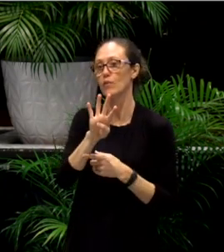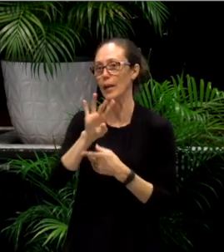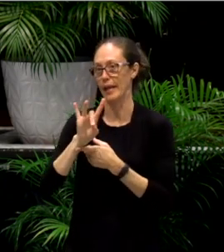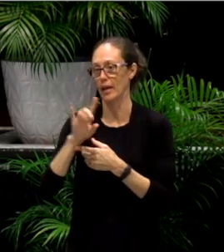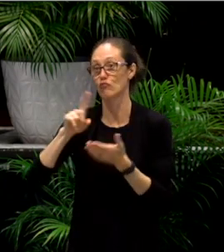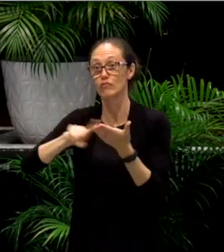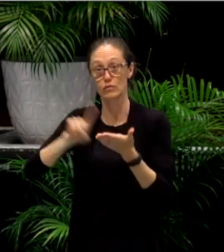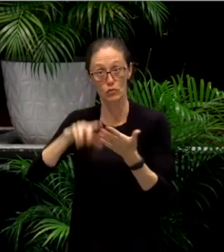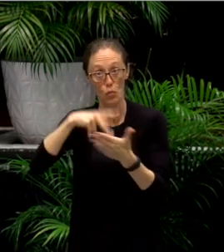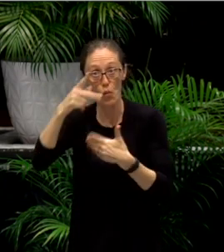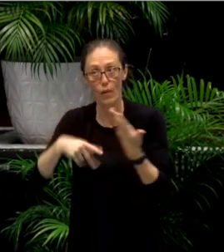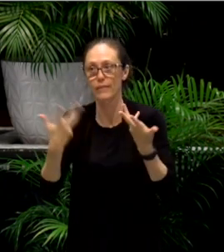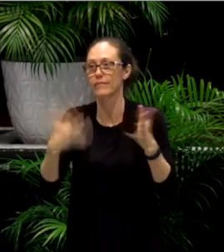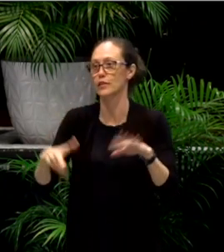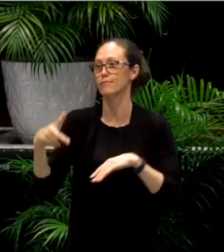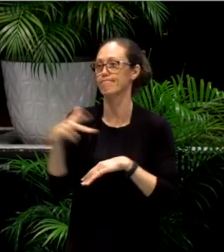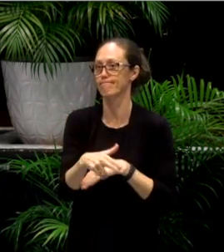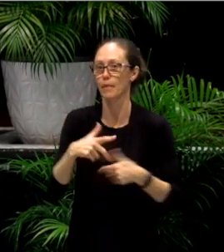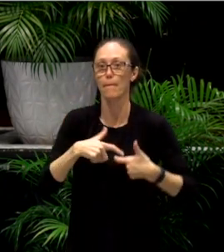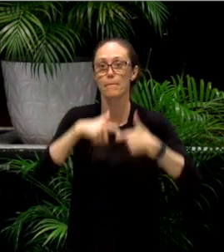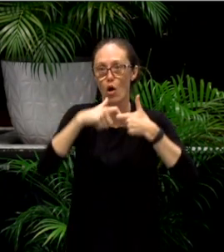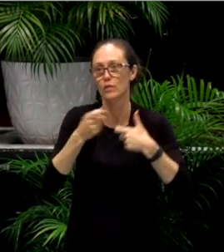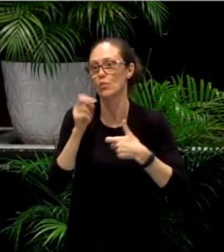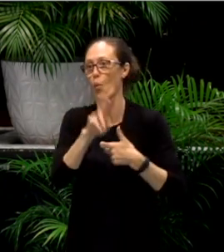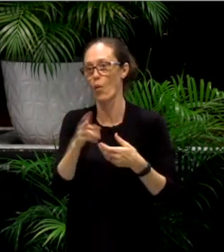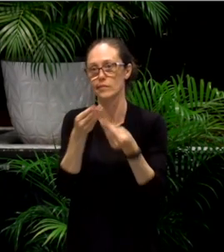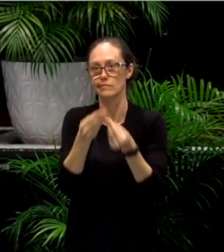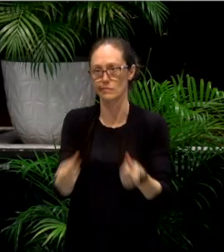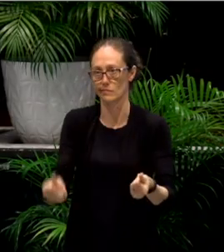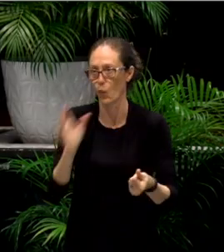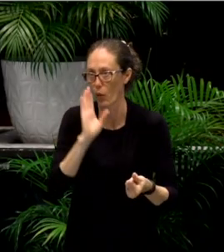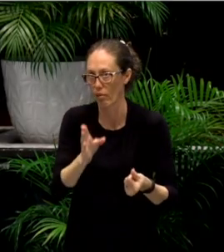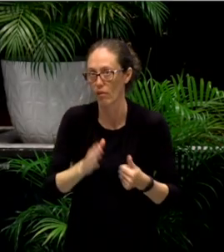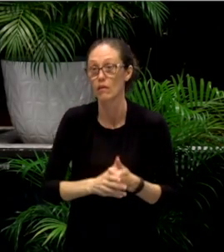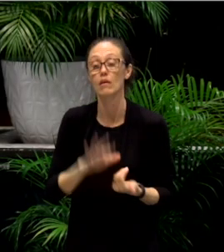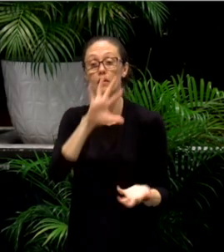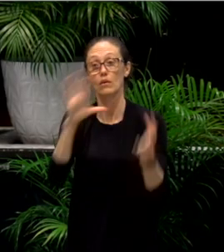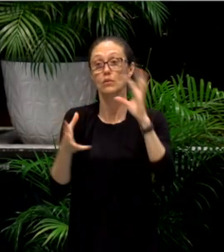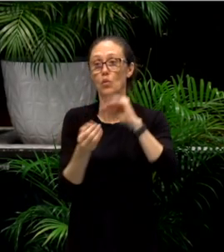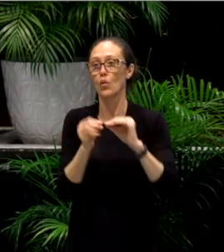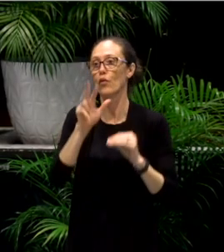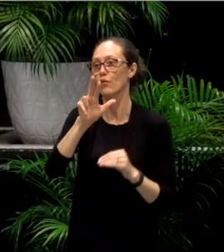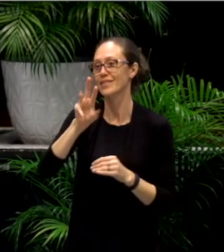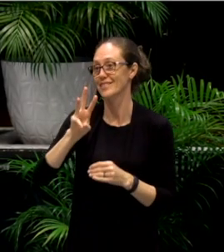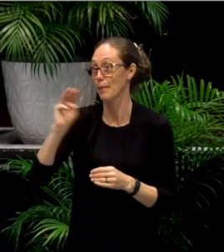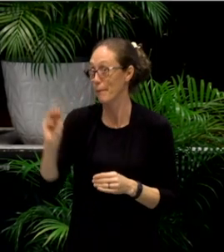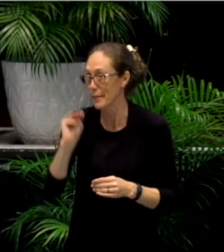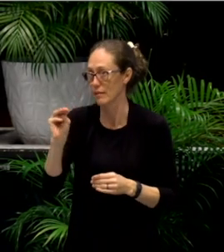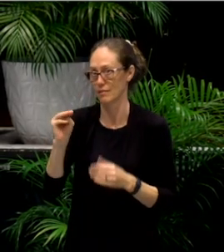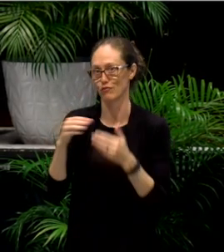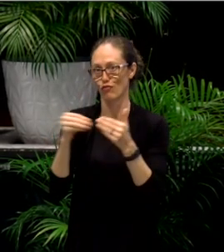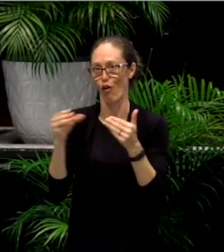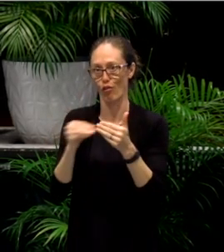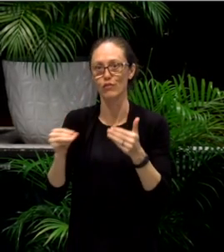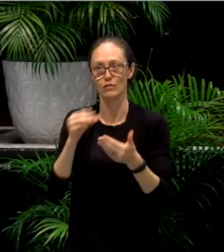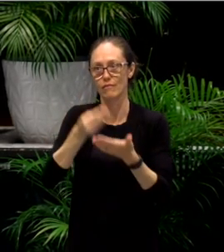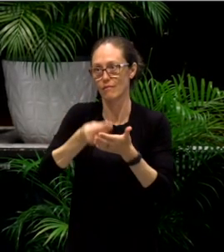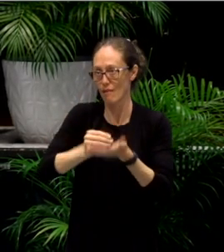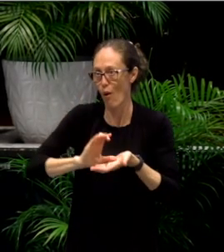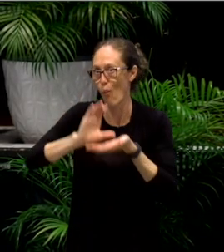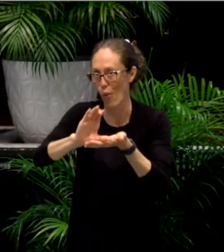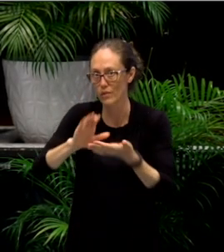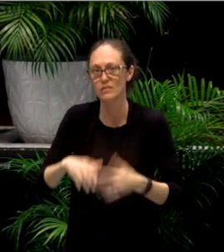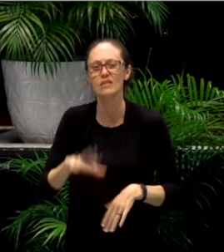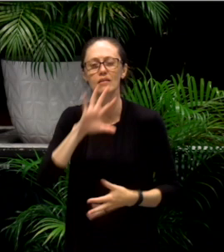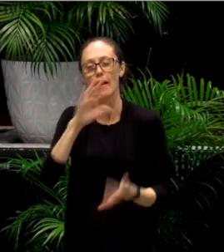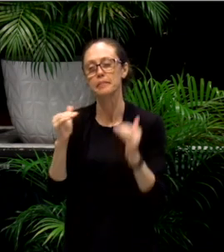research programs that had been terminated, paused, or phased out, totaling $36 million in awards. That